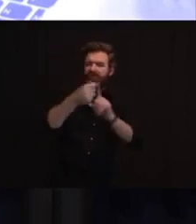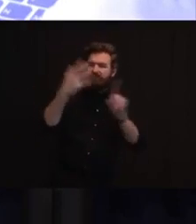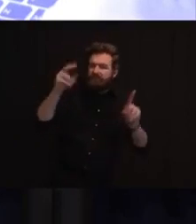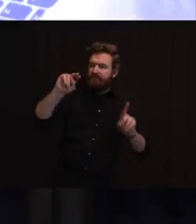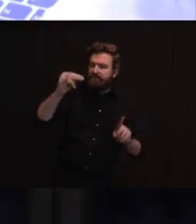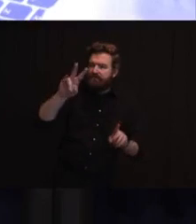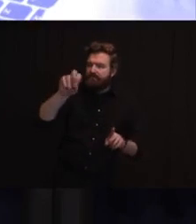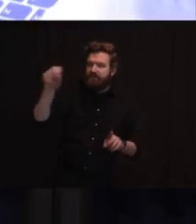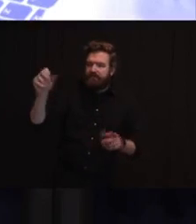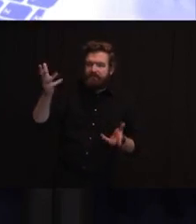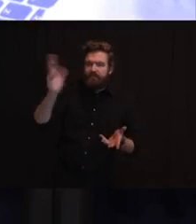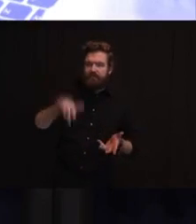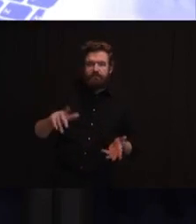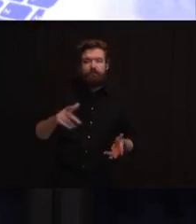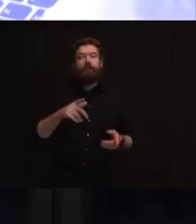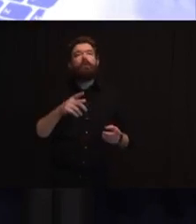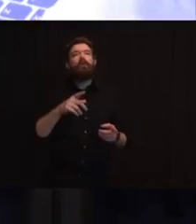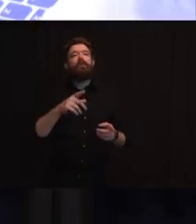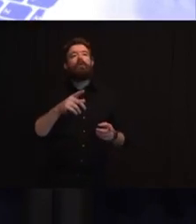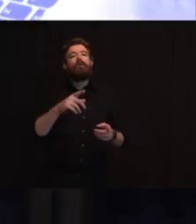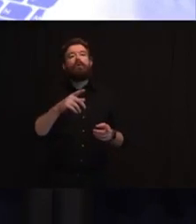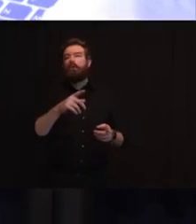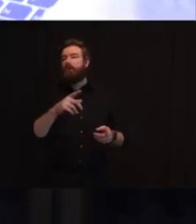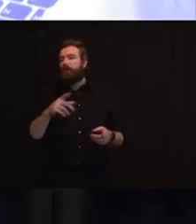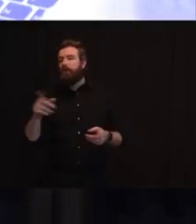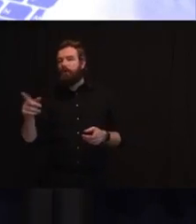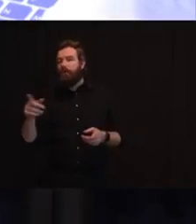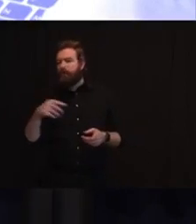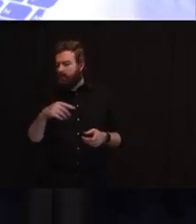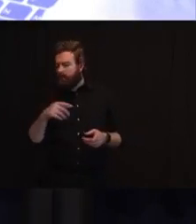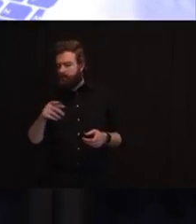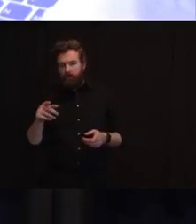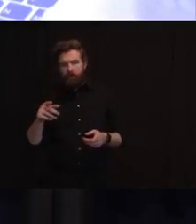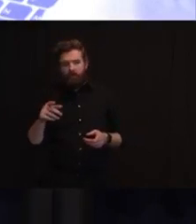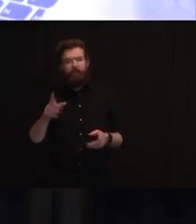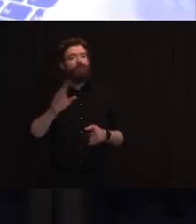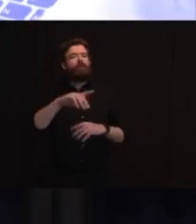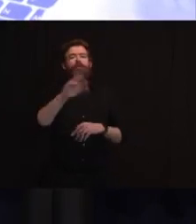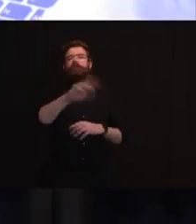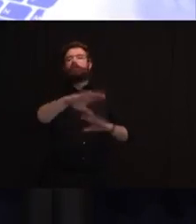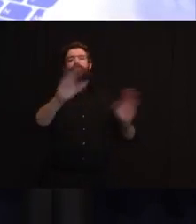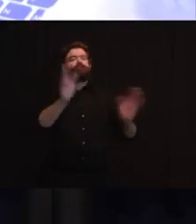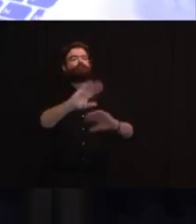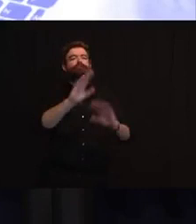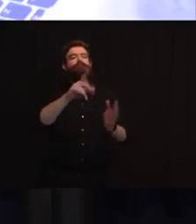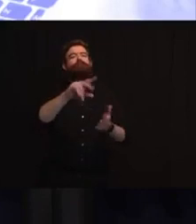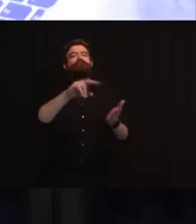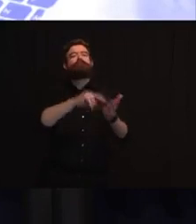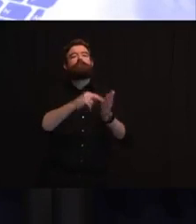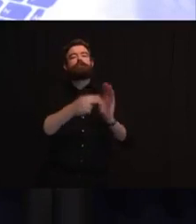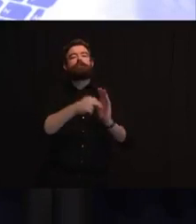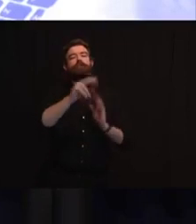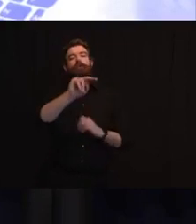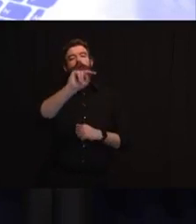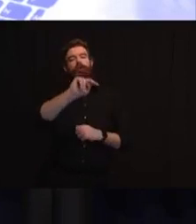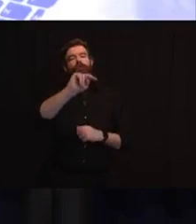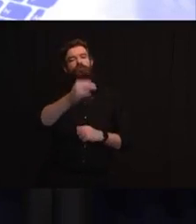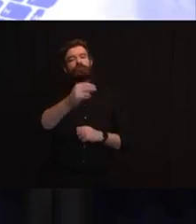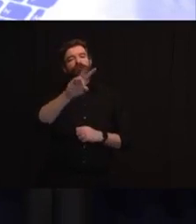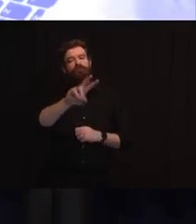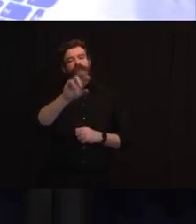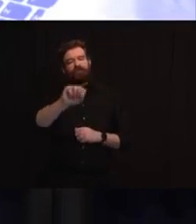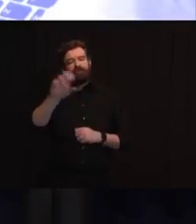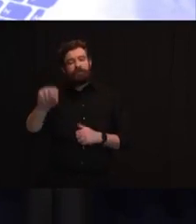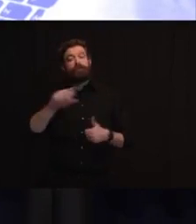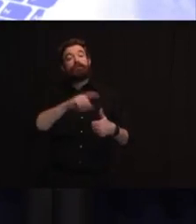The county sites, some are connected, some aren't. What? It's a New Jersey vaccine. Oh,